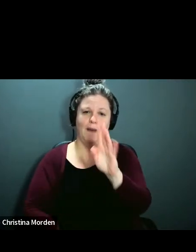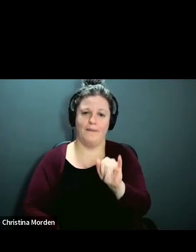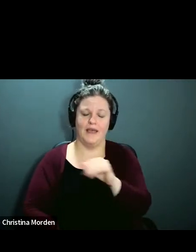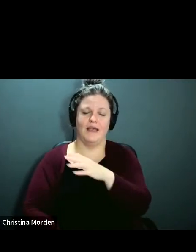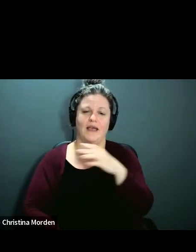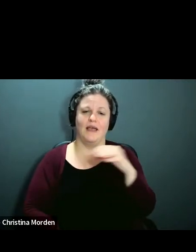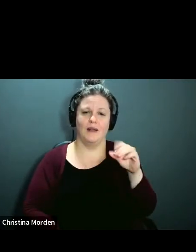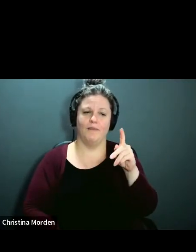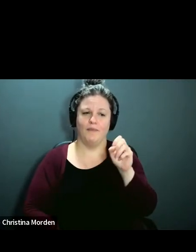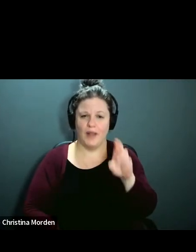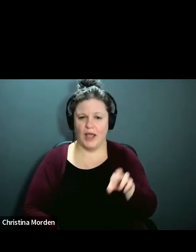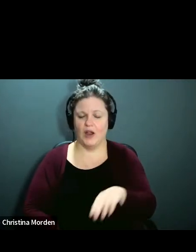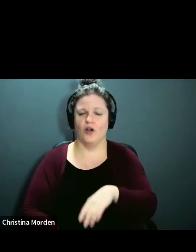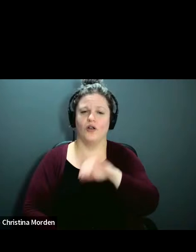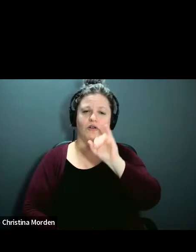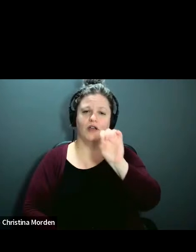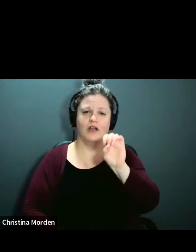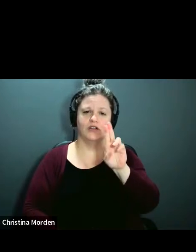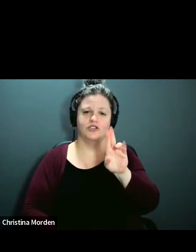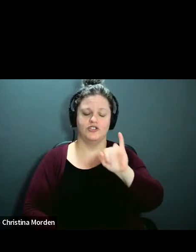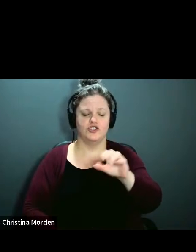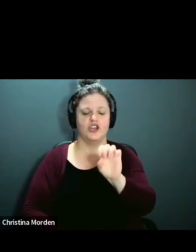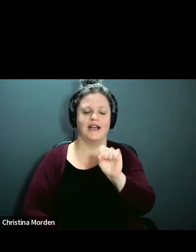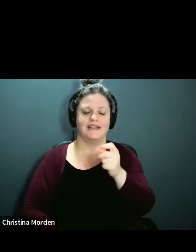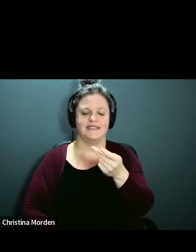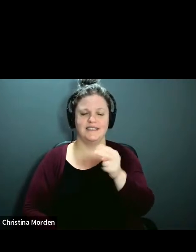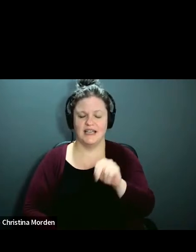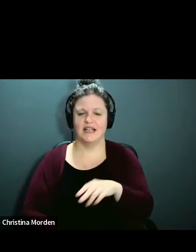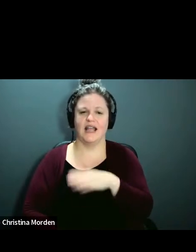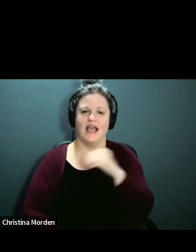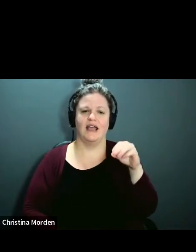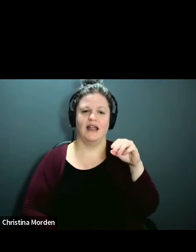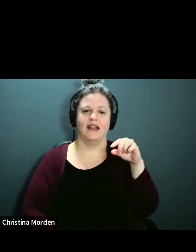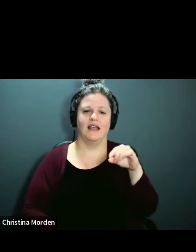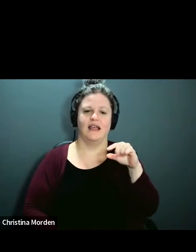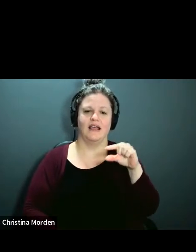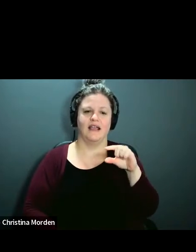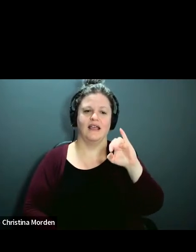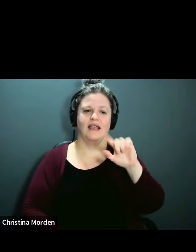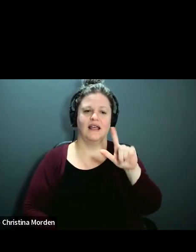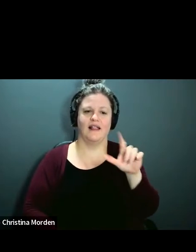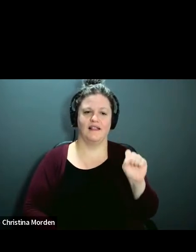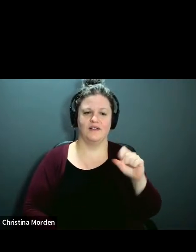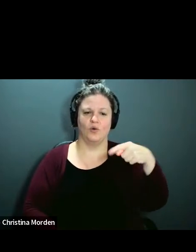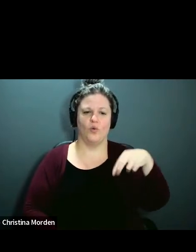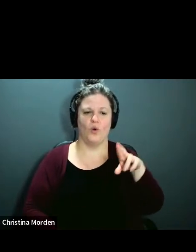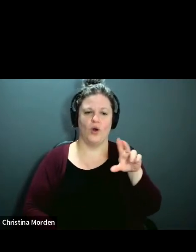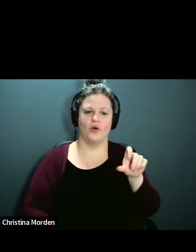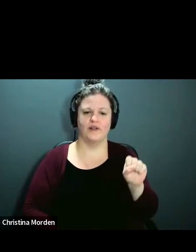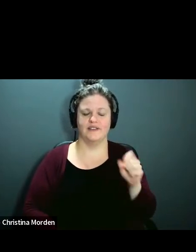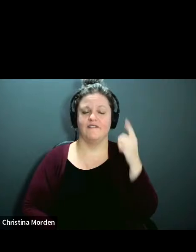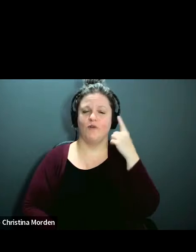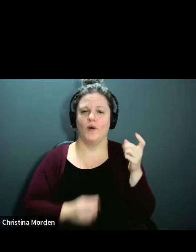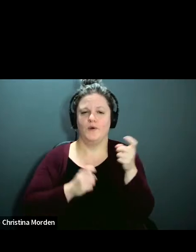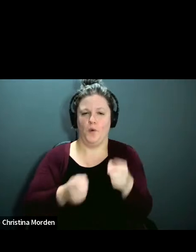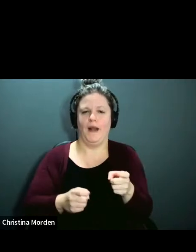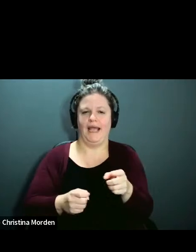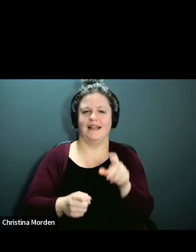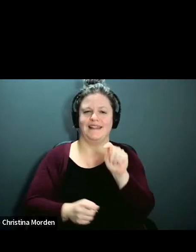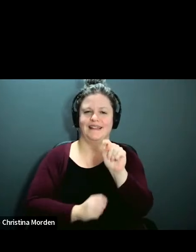the School of Arts staff Billy's quarries for um donating the piece of Tindle stone that is being